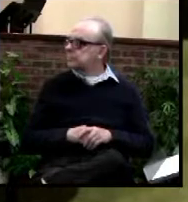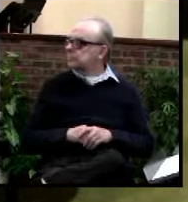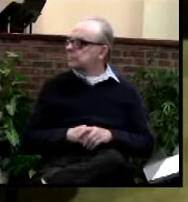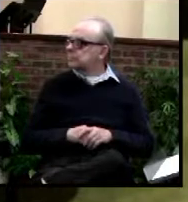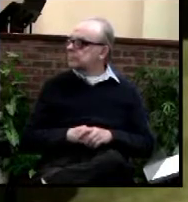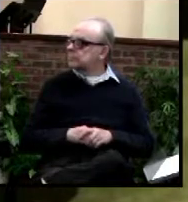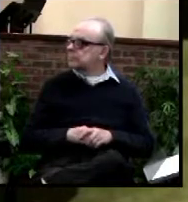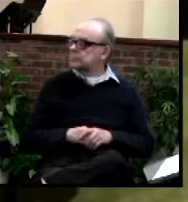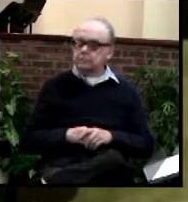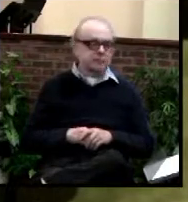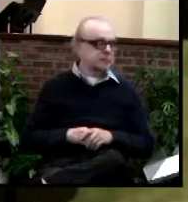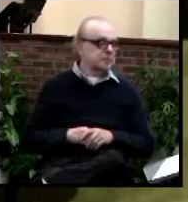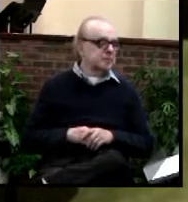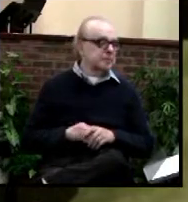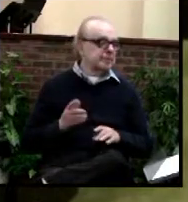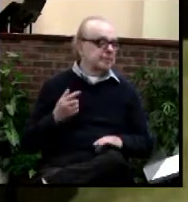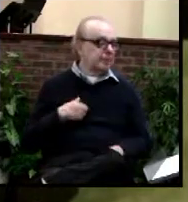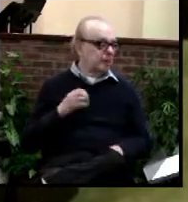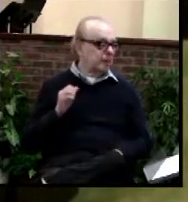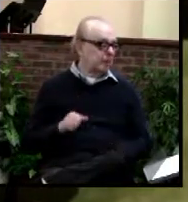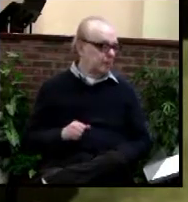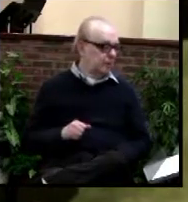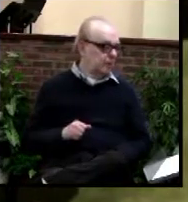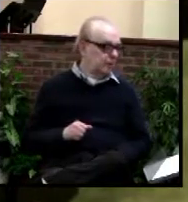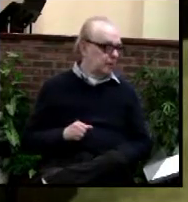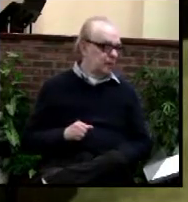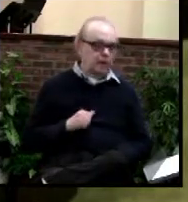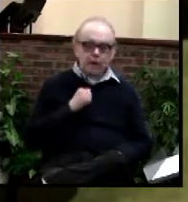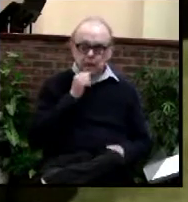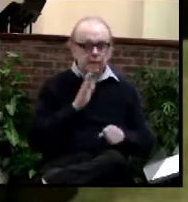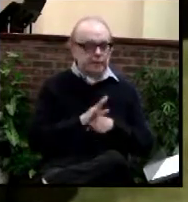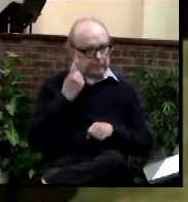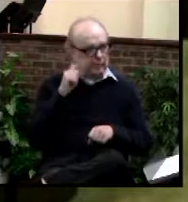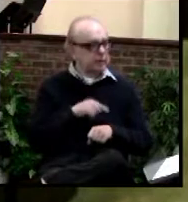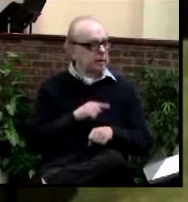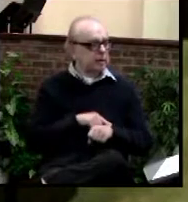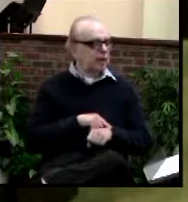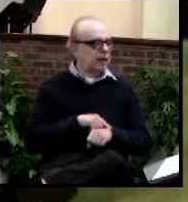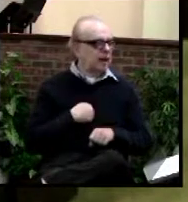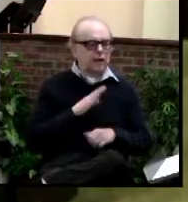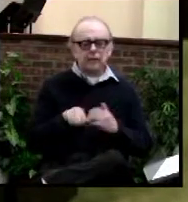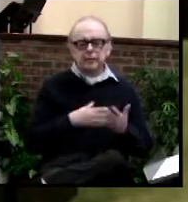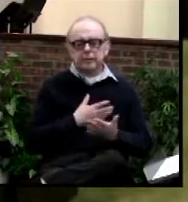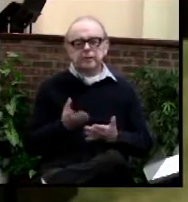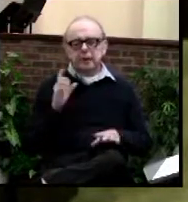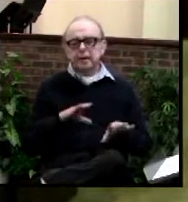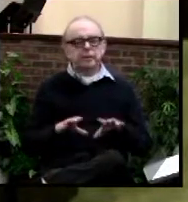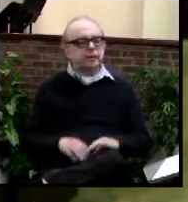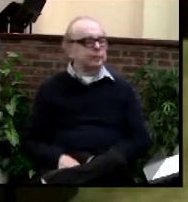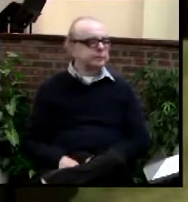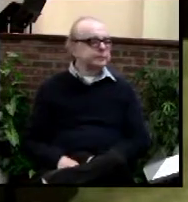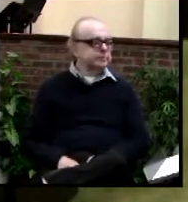I could say, I don't have enough time for God because I've got all these other things I've got to do.